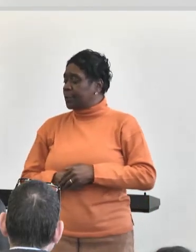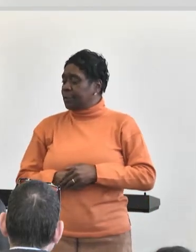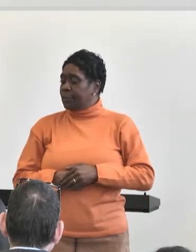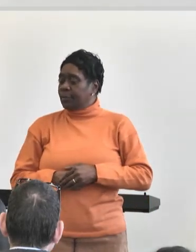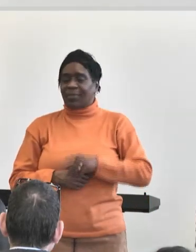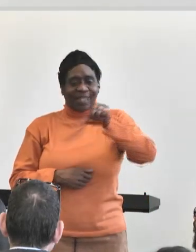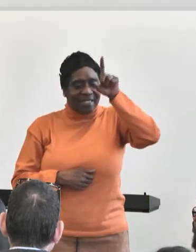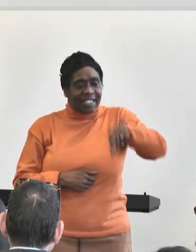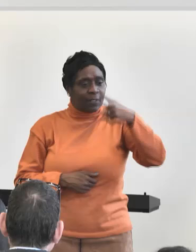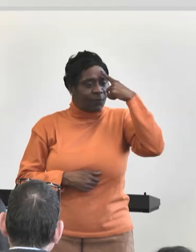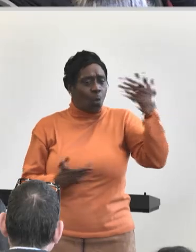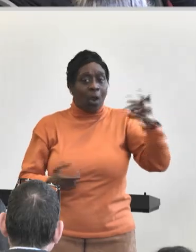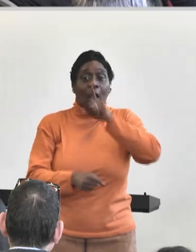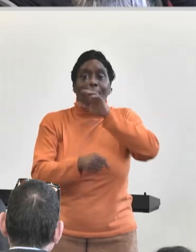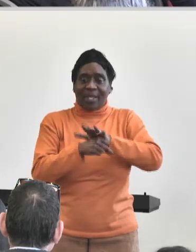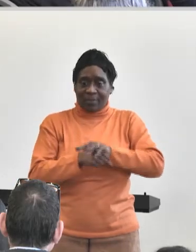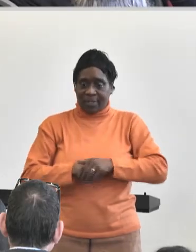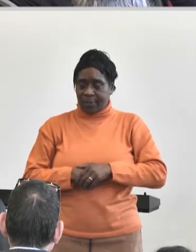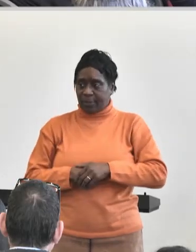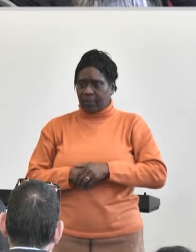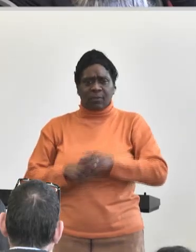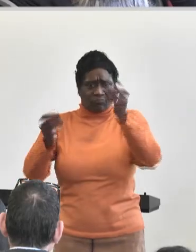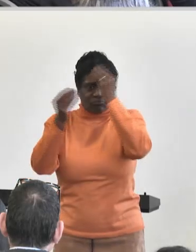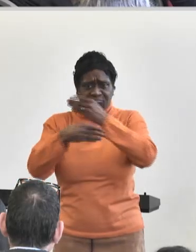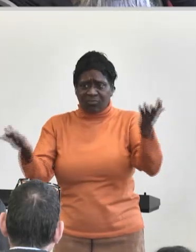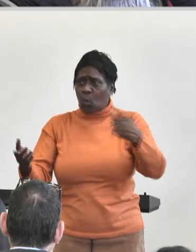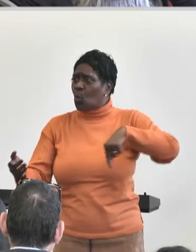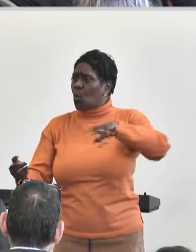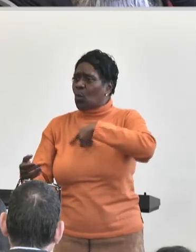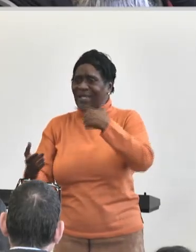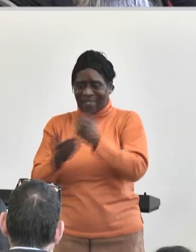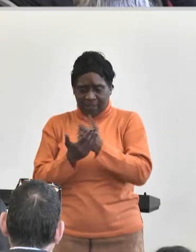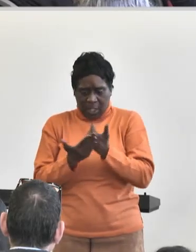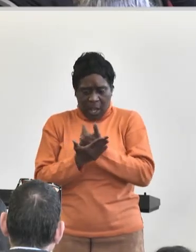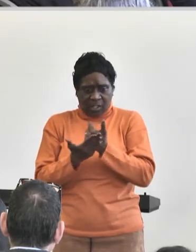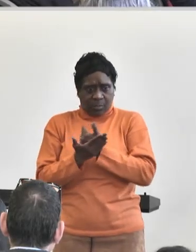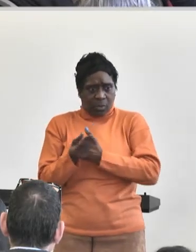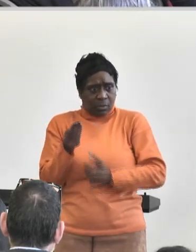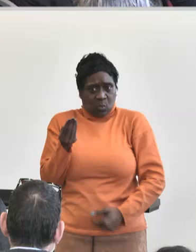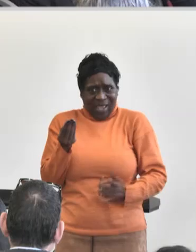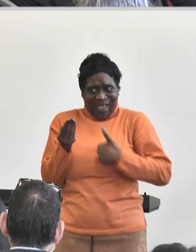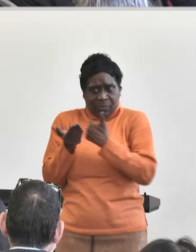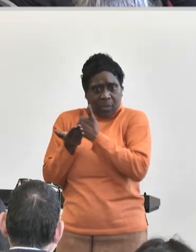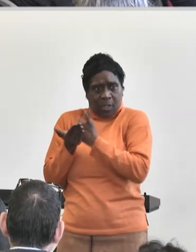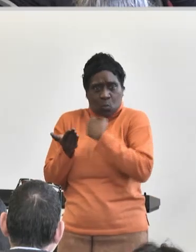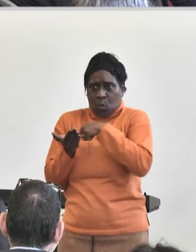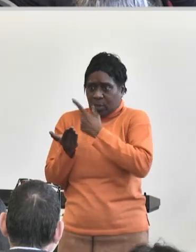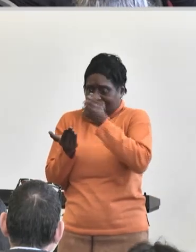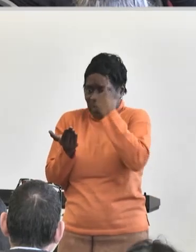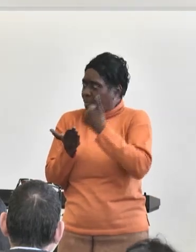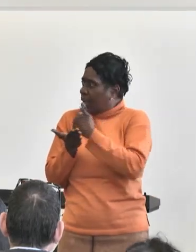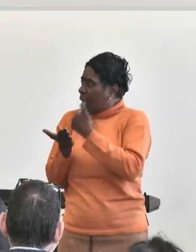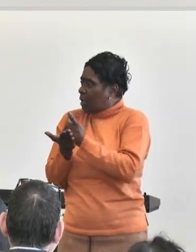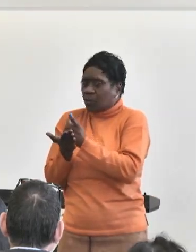The need for commitment. La necesidad del compromiso. Can I tell you this? When we get the gospel, cuando nosotros recibimos el evangelio, when we understand it, cuando